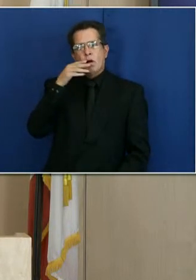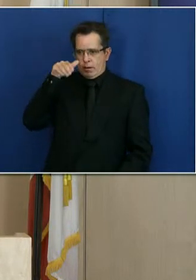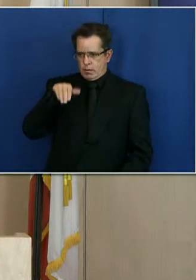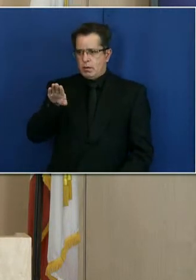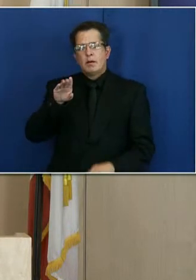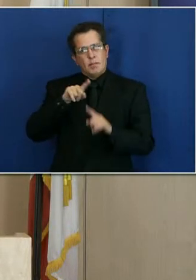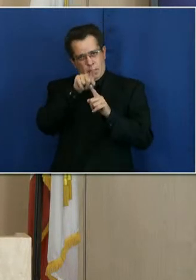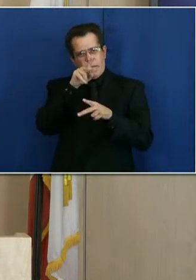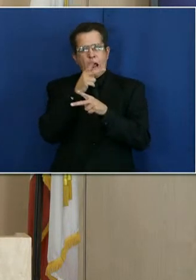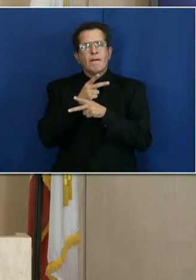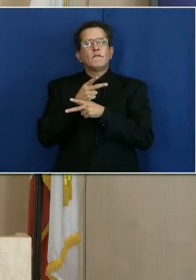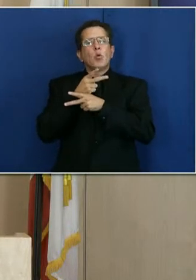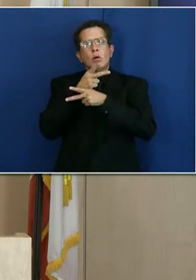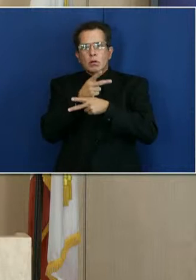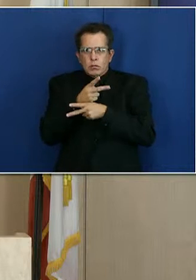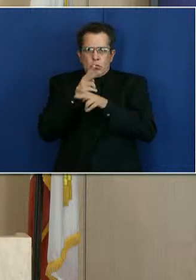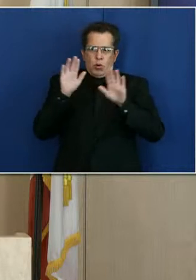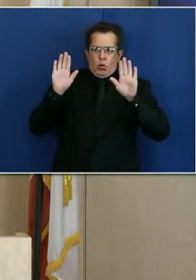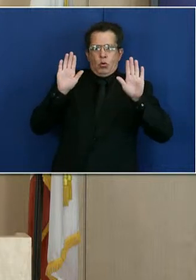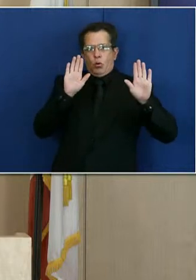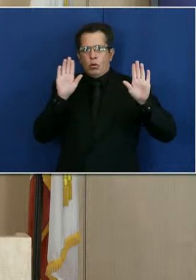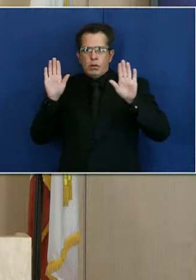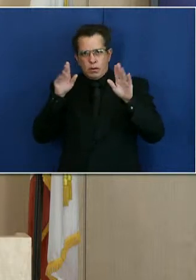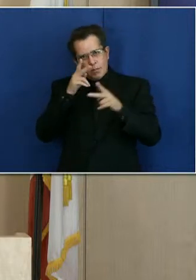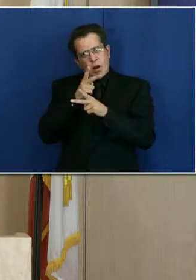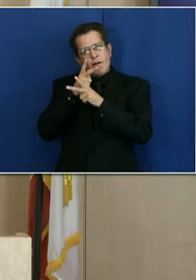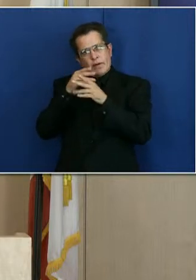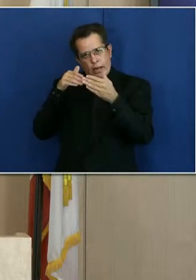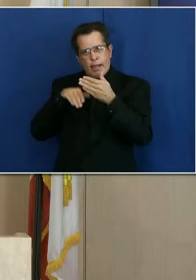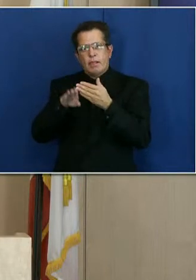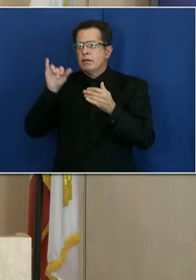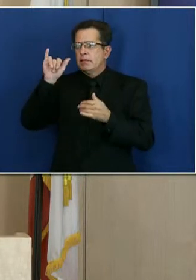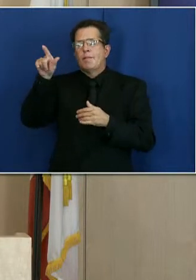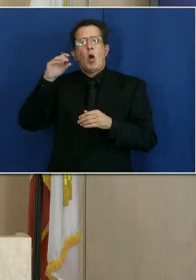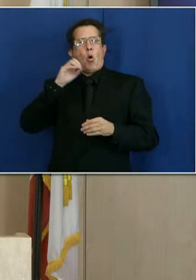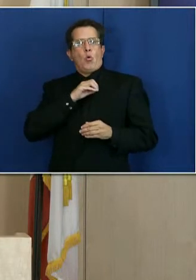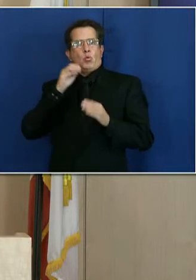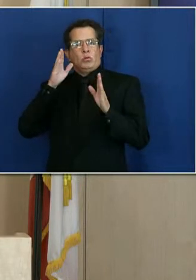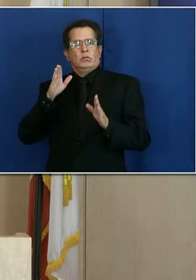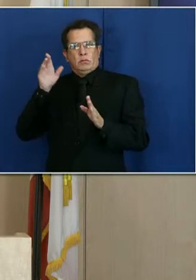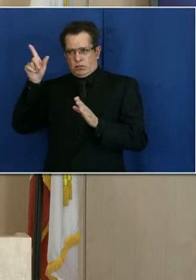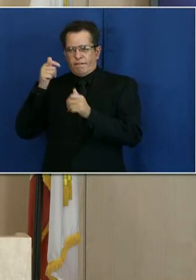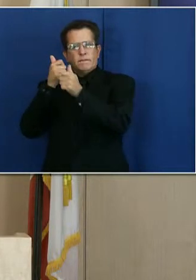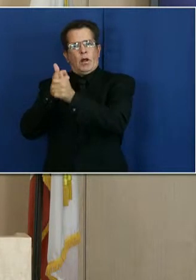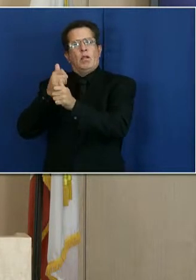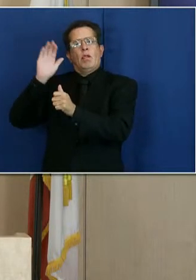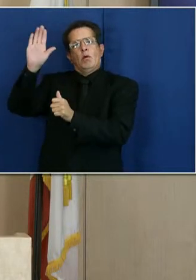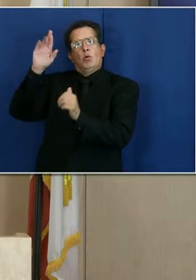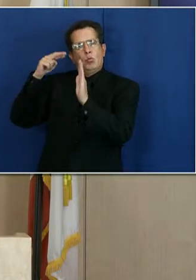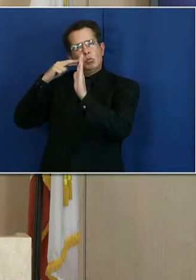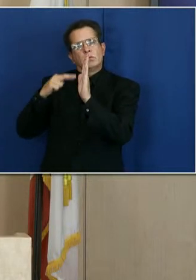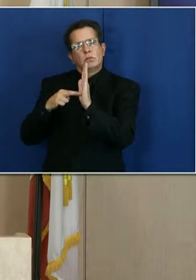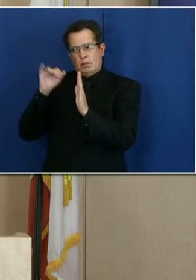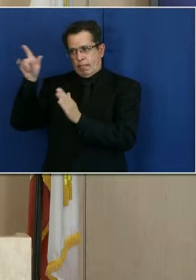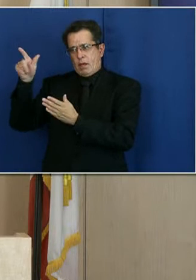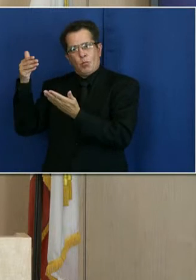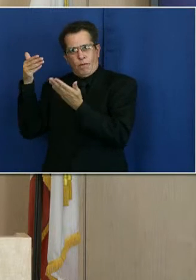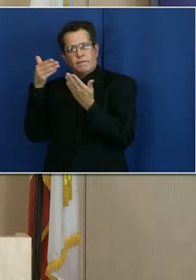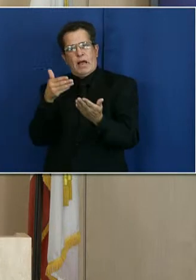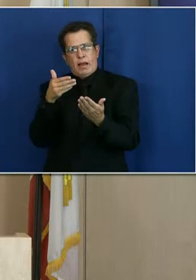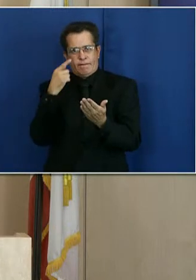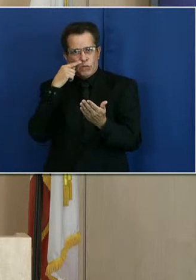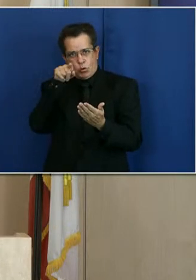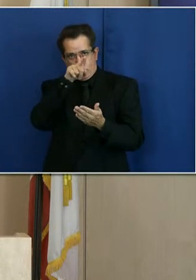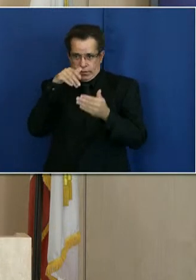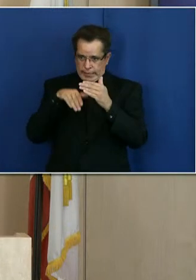take the precautions that the owners of the restaurant are providing when they are having